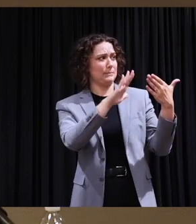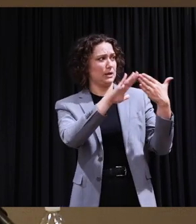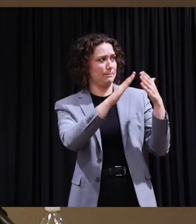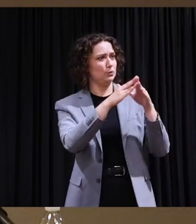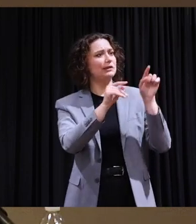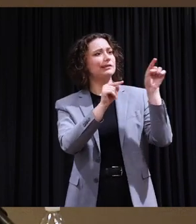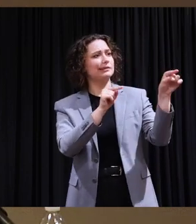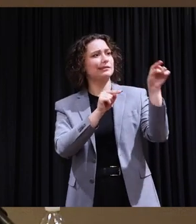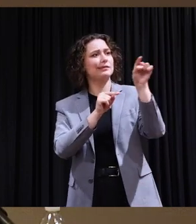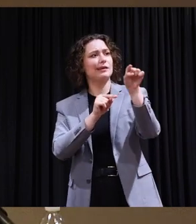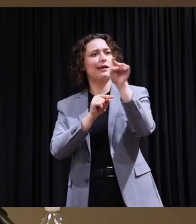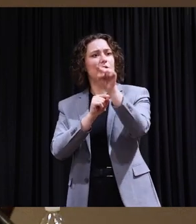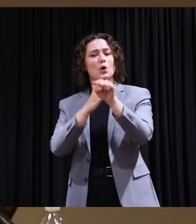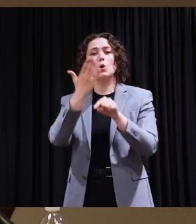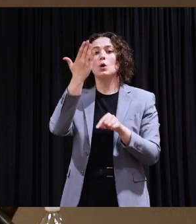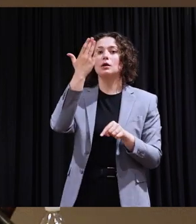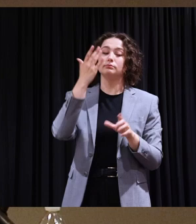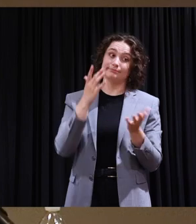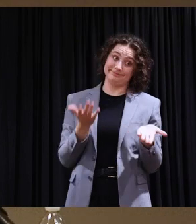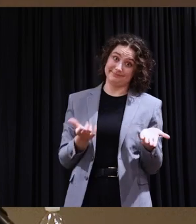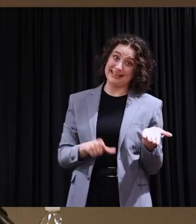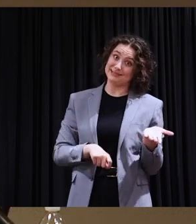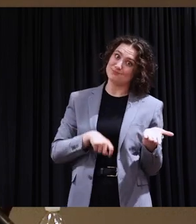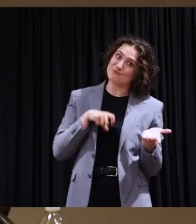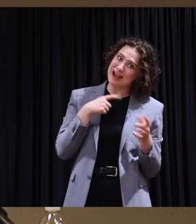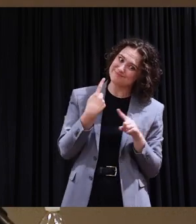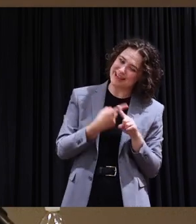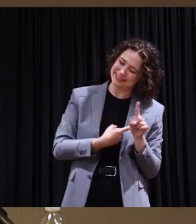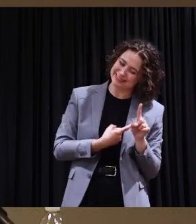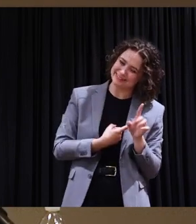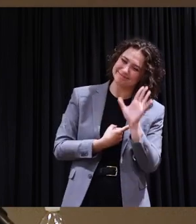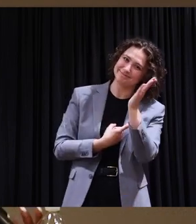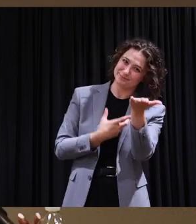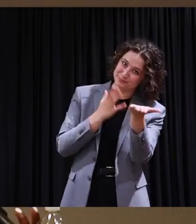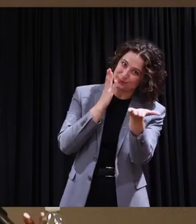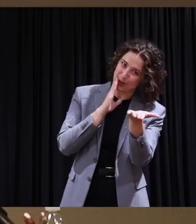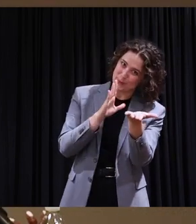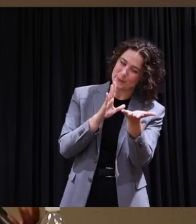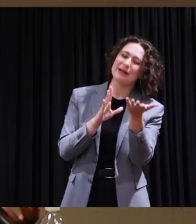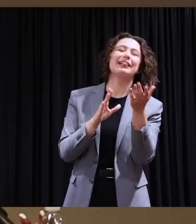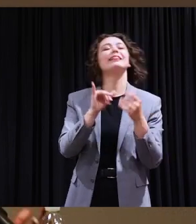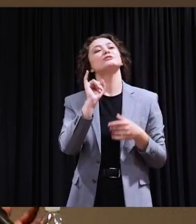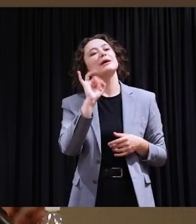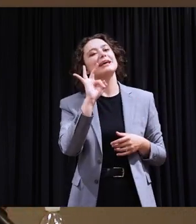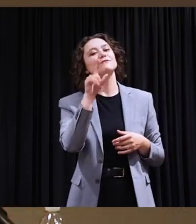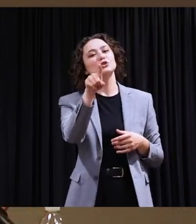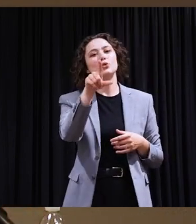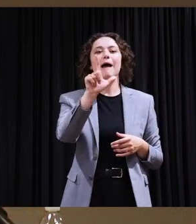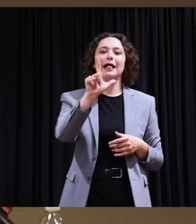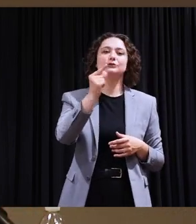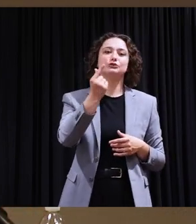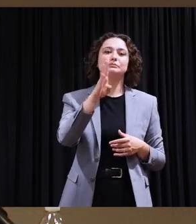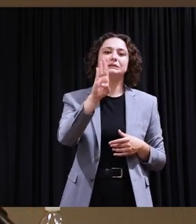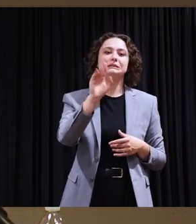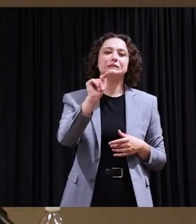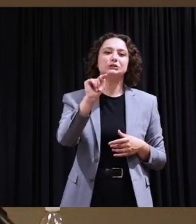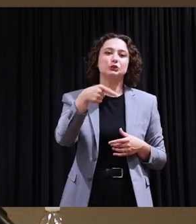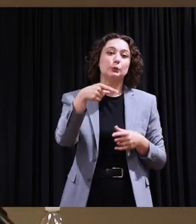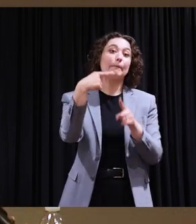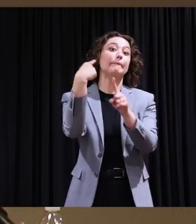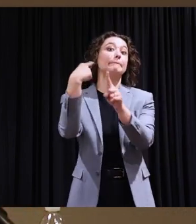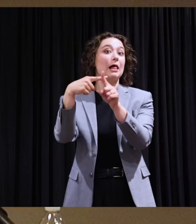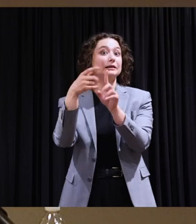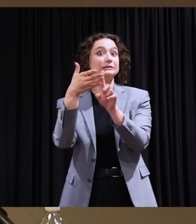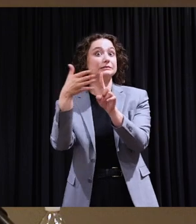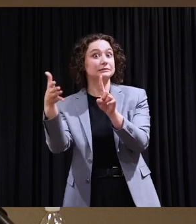they know that you are, it's Pride Month, so I'm gonna say if you are LGBTQ plus and they